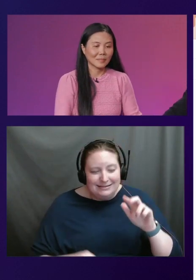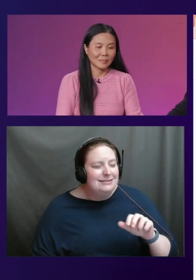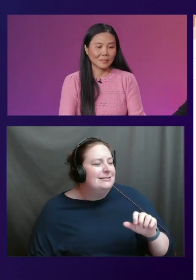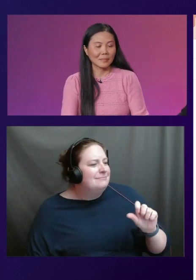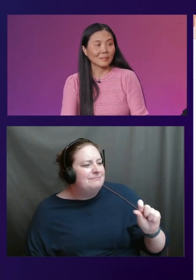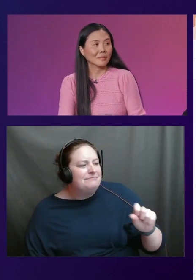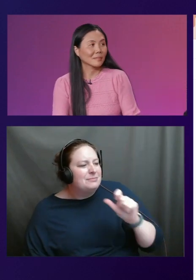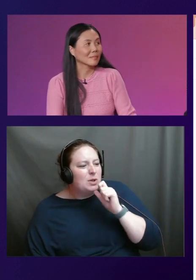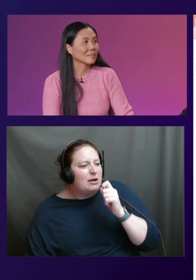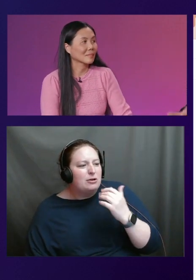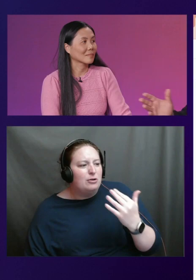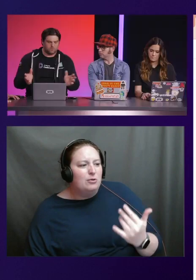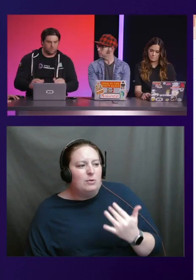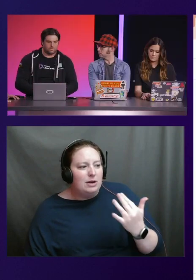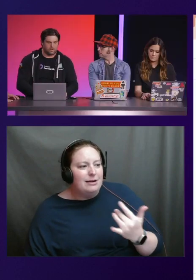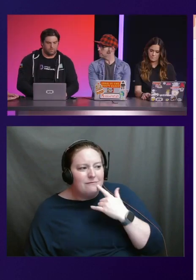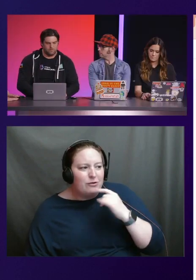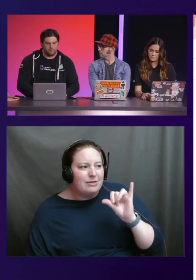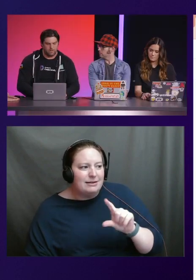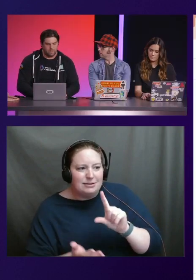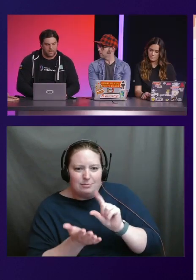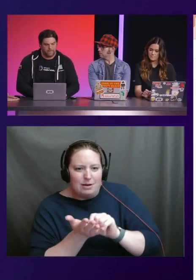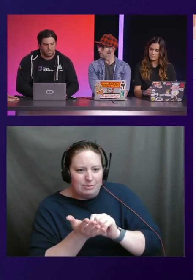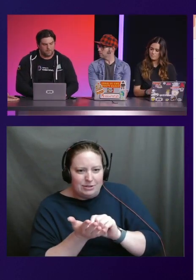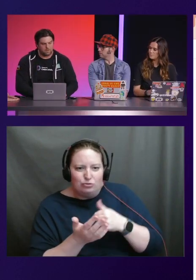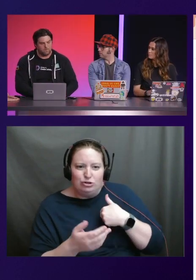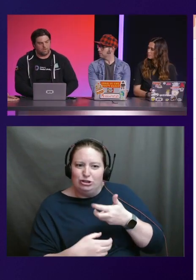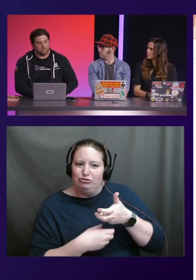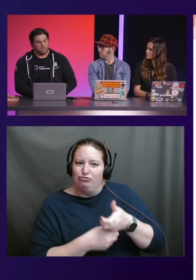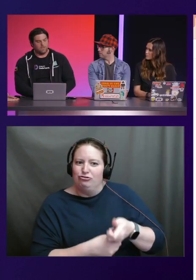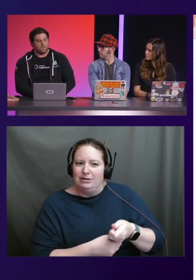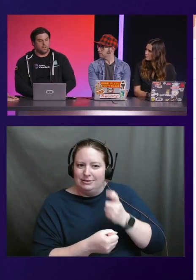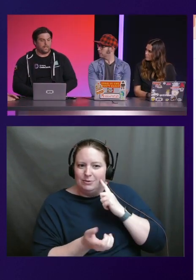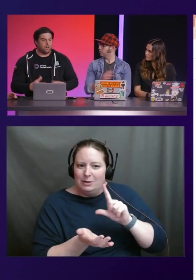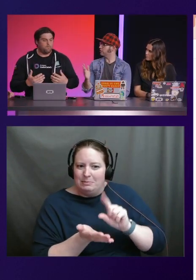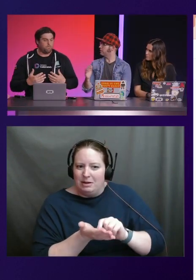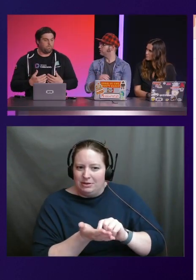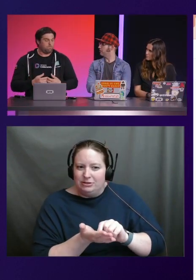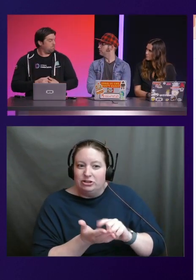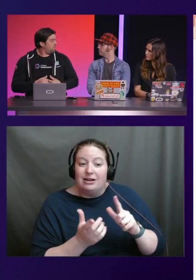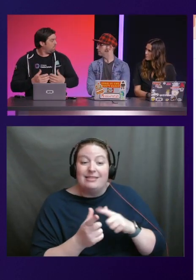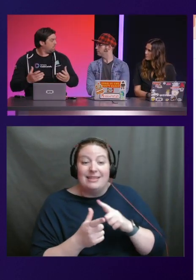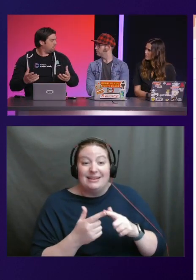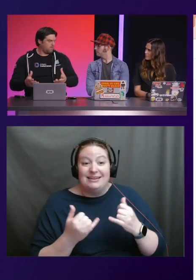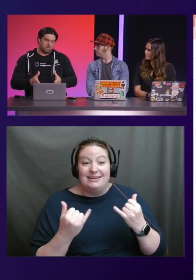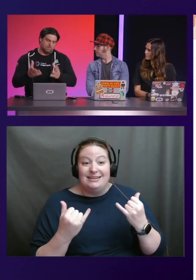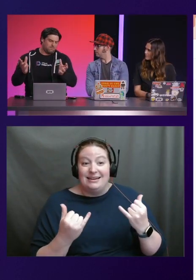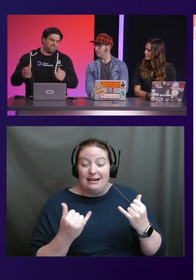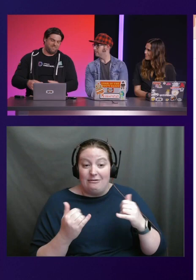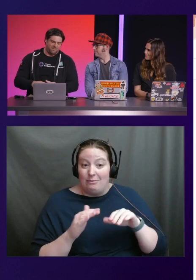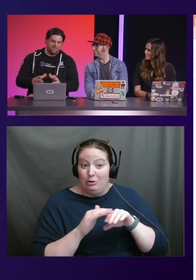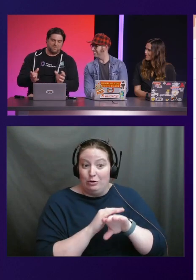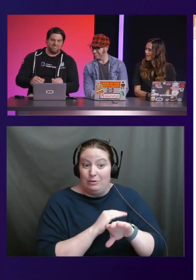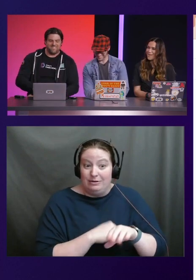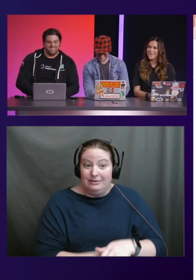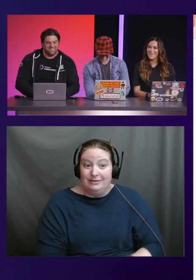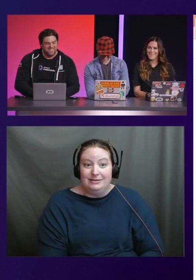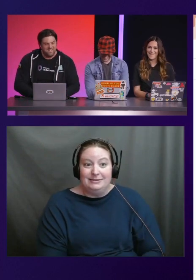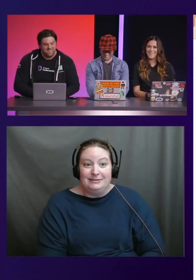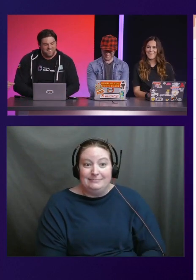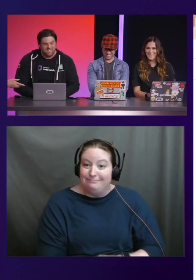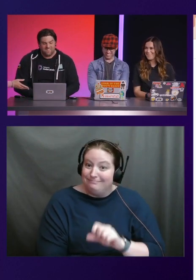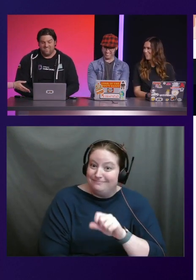to publish. We're going to just trust that it will, and then I'm going to go in. And now Cooking show. Yeah, like right. Yeah, cooking. The oven,